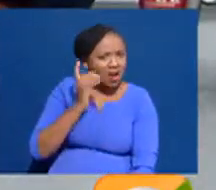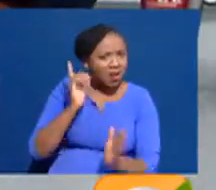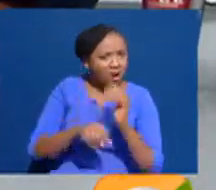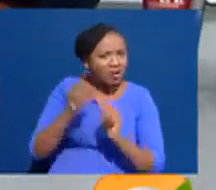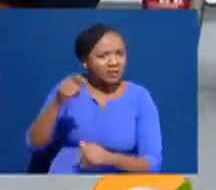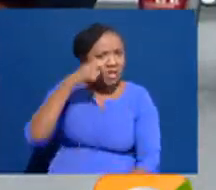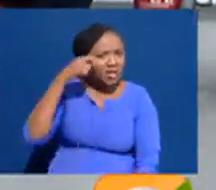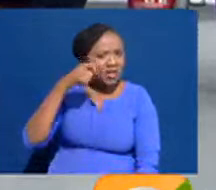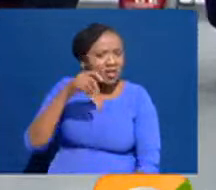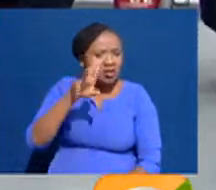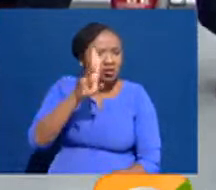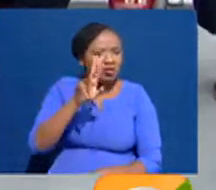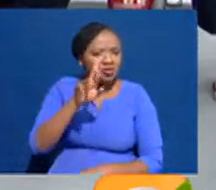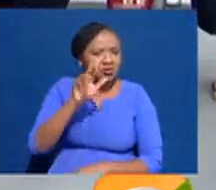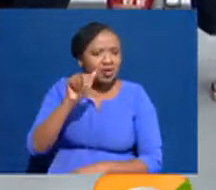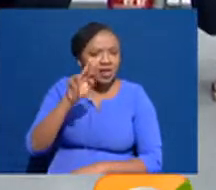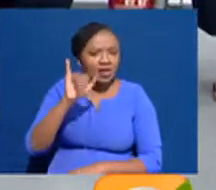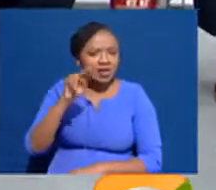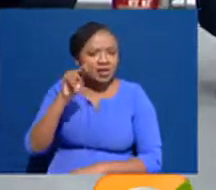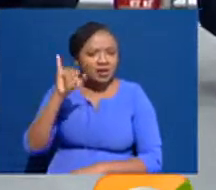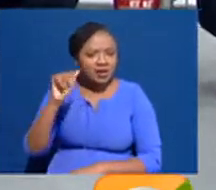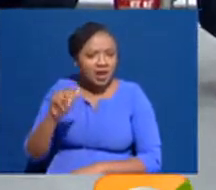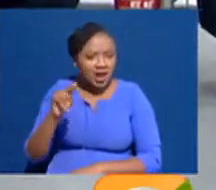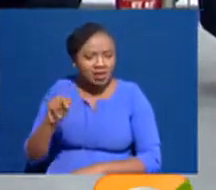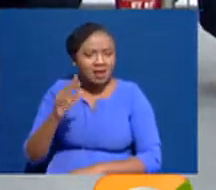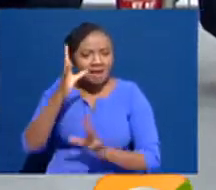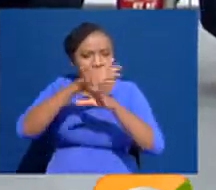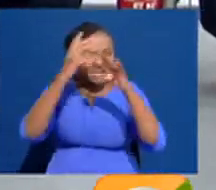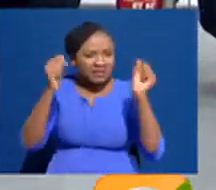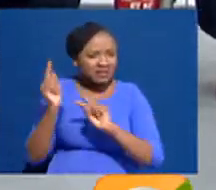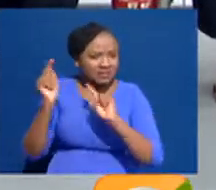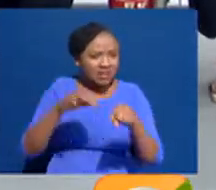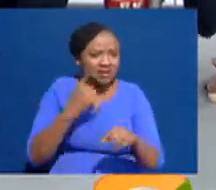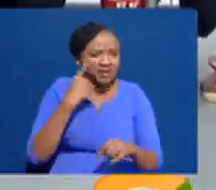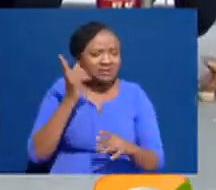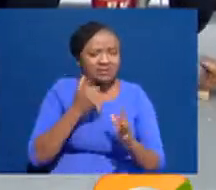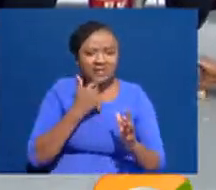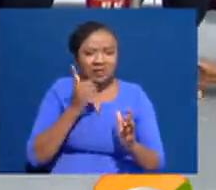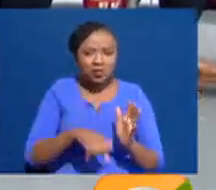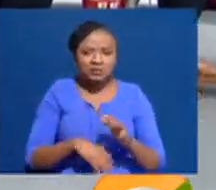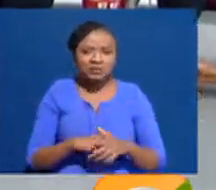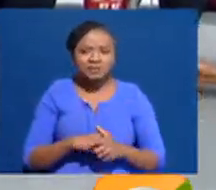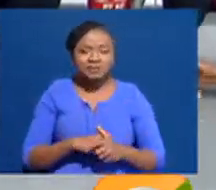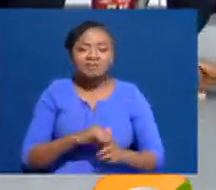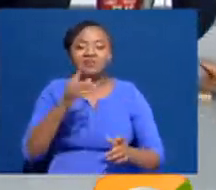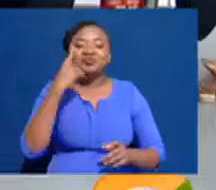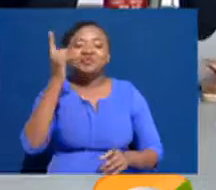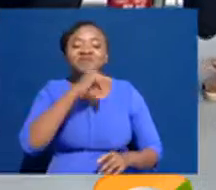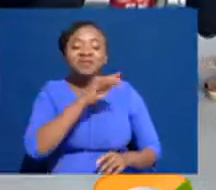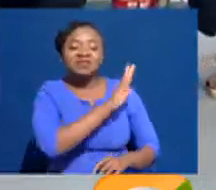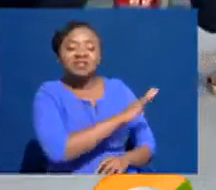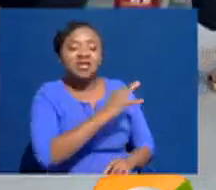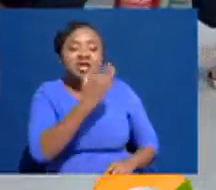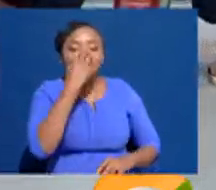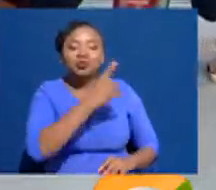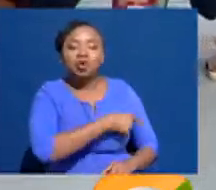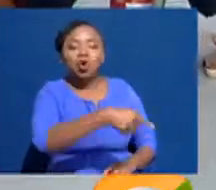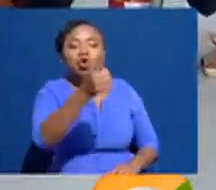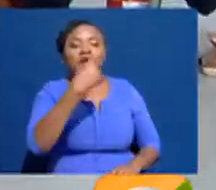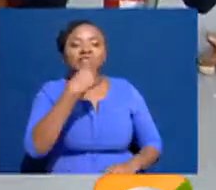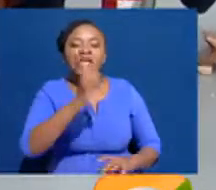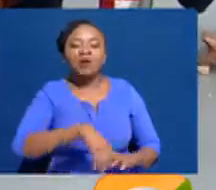think of what's going on. It's ridiculous. It's bad. This guy. At least you agree on something. You saw his president going out there and saying,